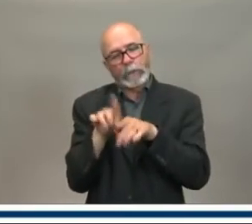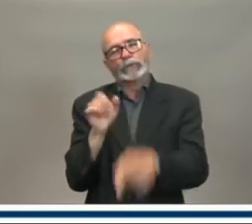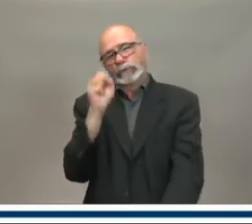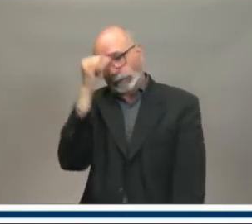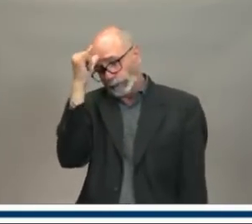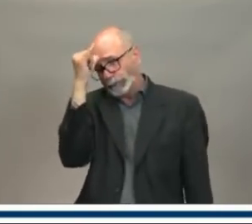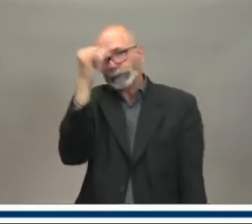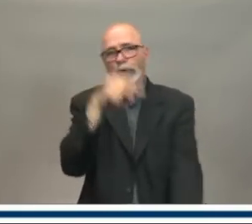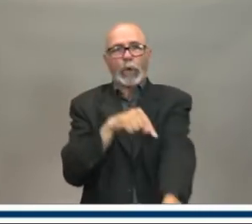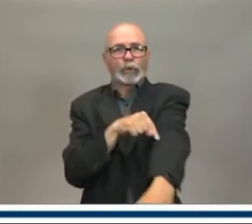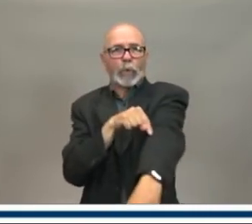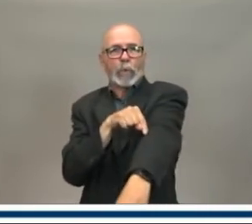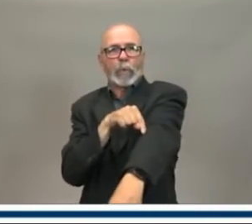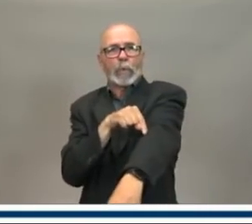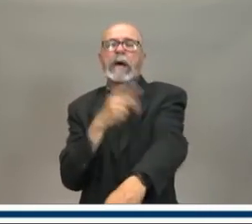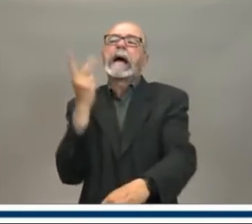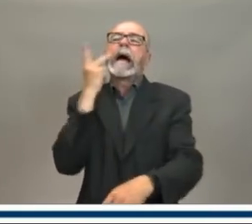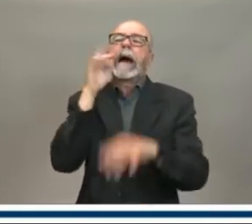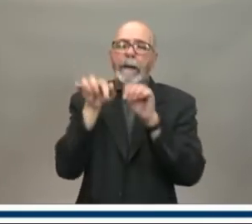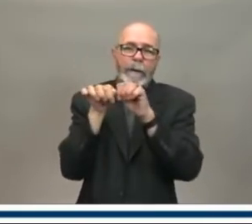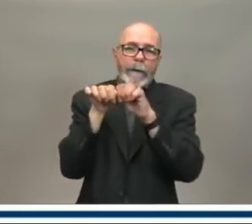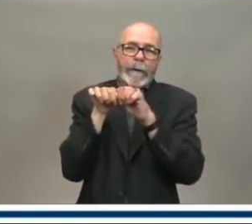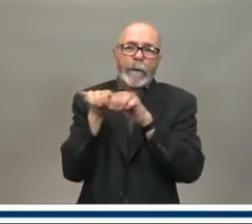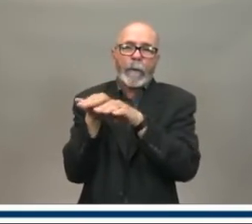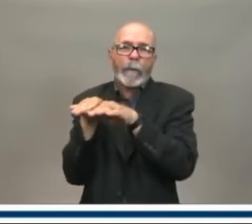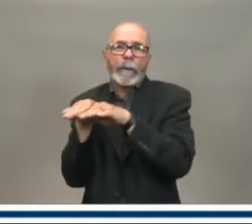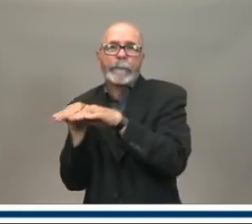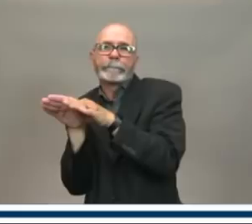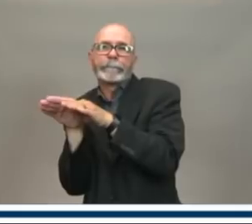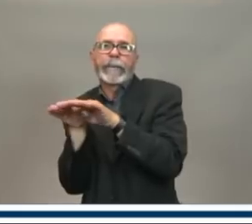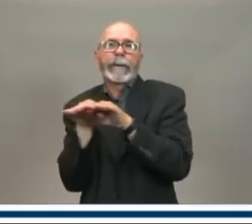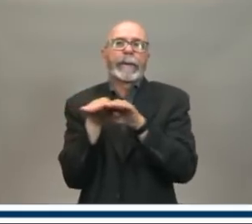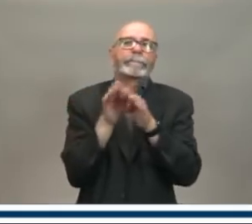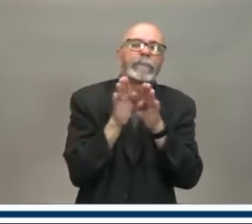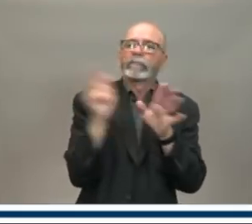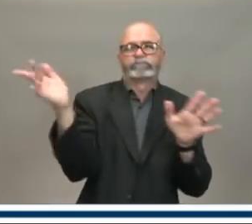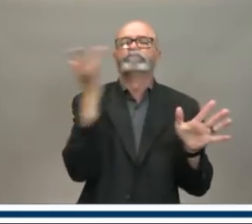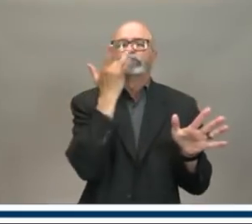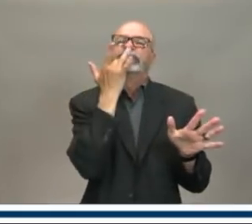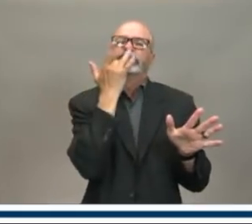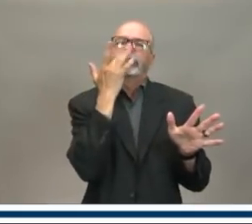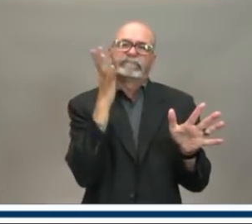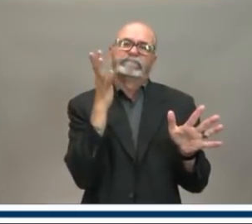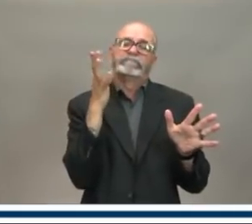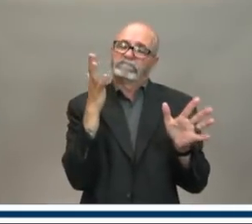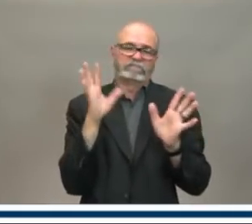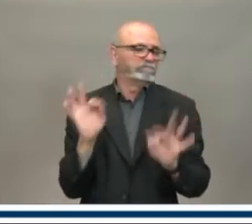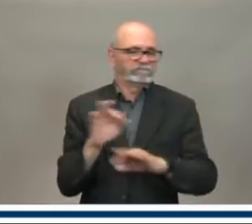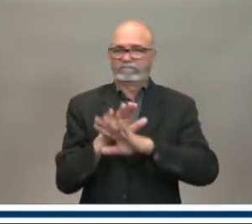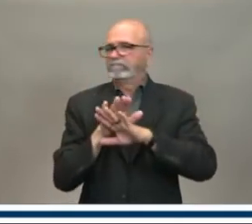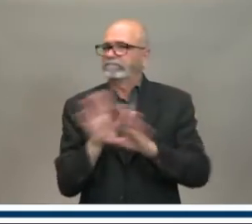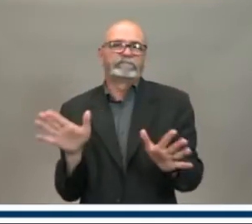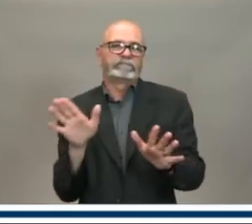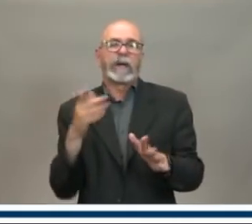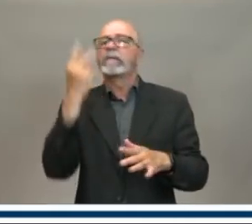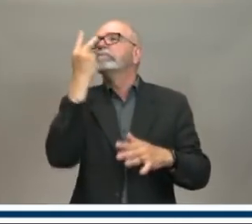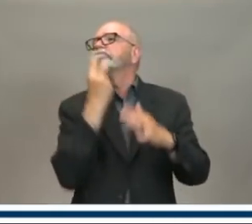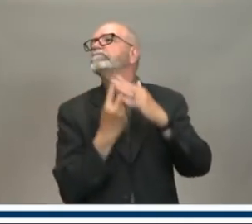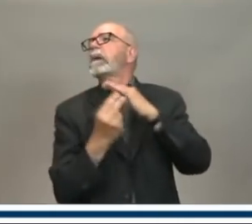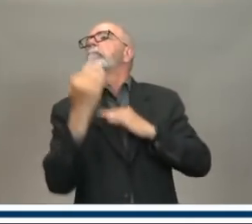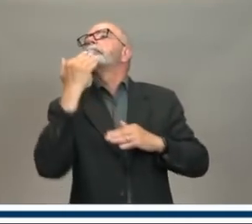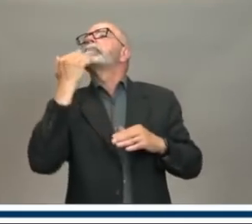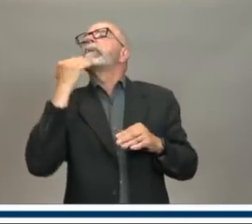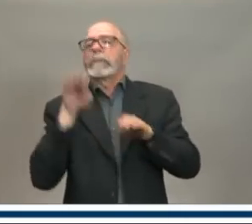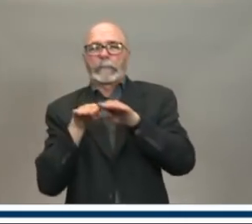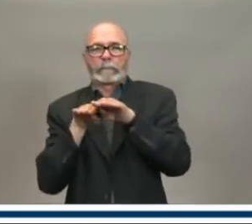is what we're hearing from a number of sectors. It certainly is. If we have a long-term view of this, we want to do things carefully to